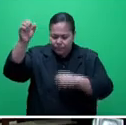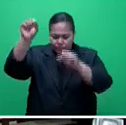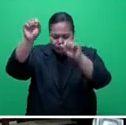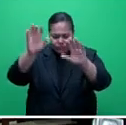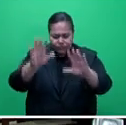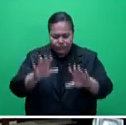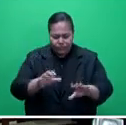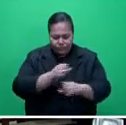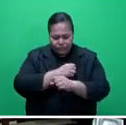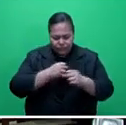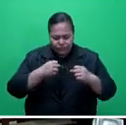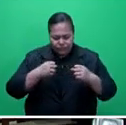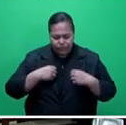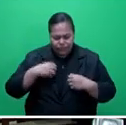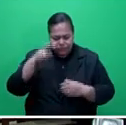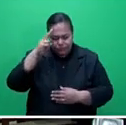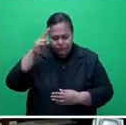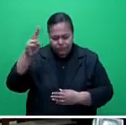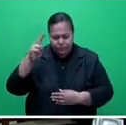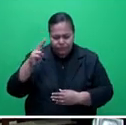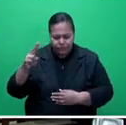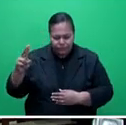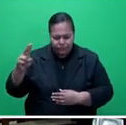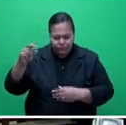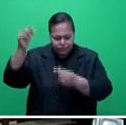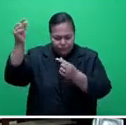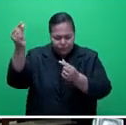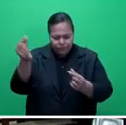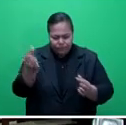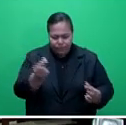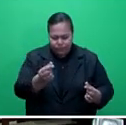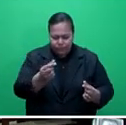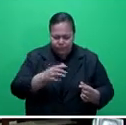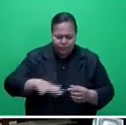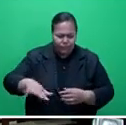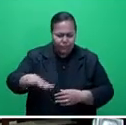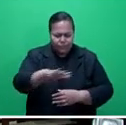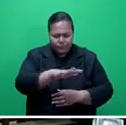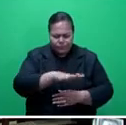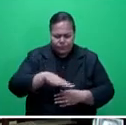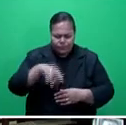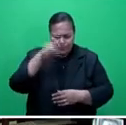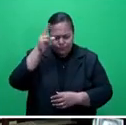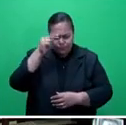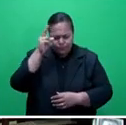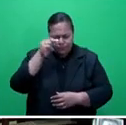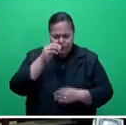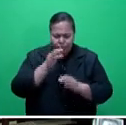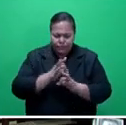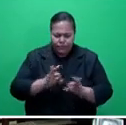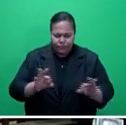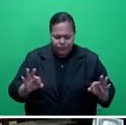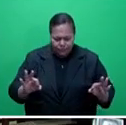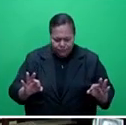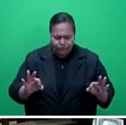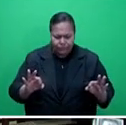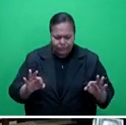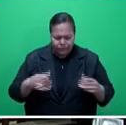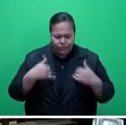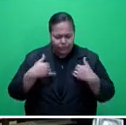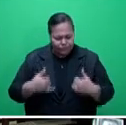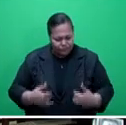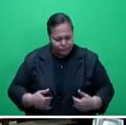our beloved nation and grant every Fijian peace, prosperity,